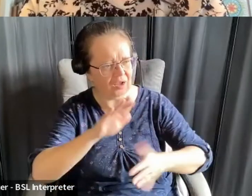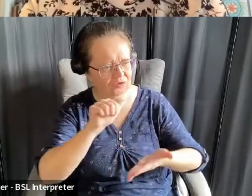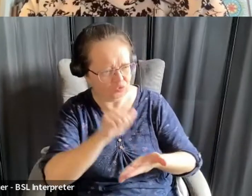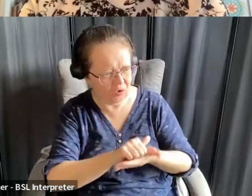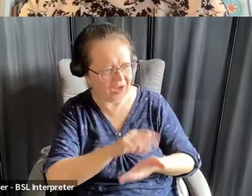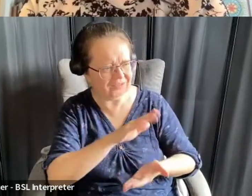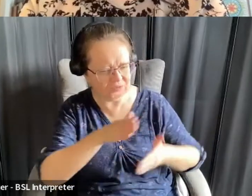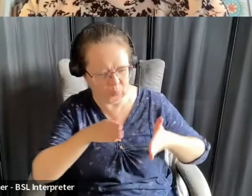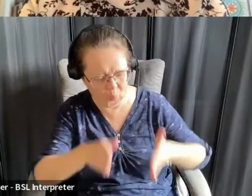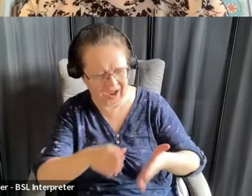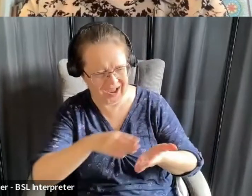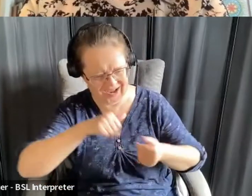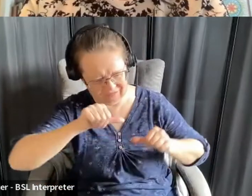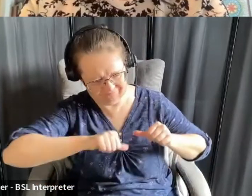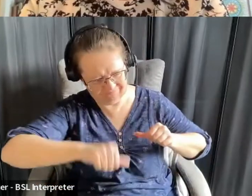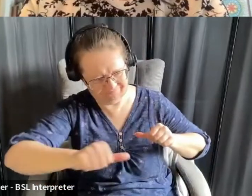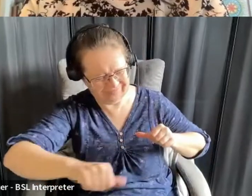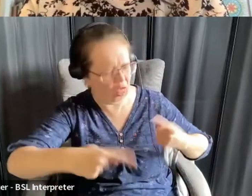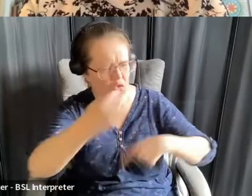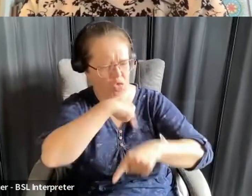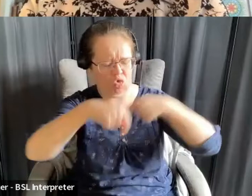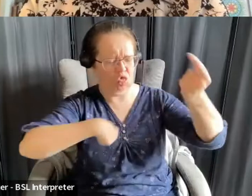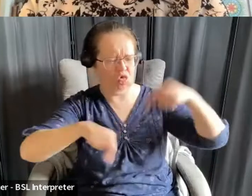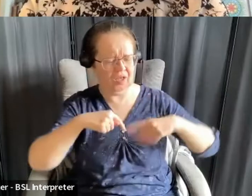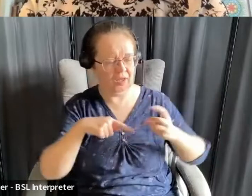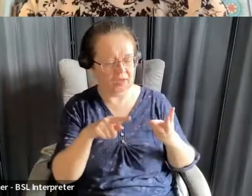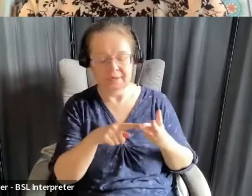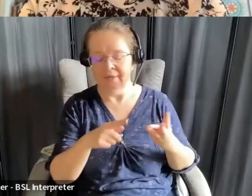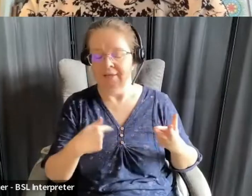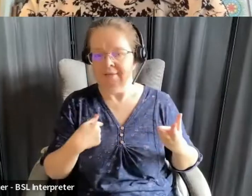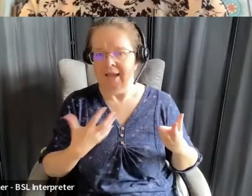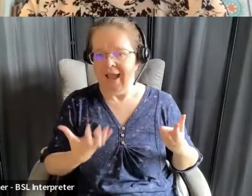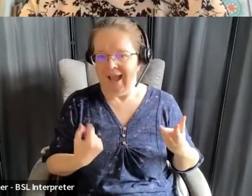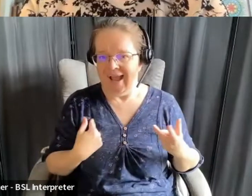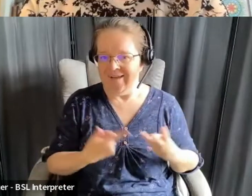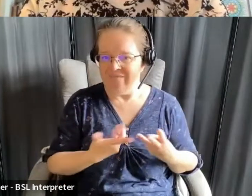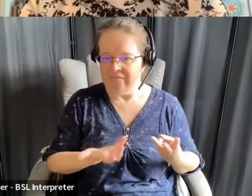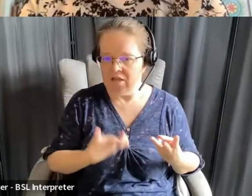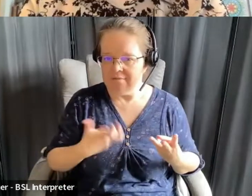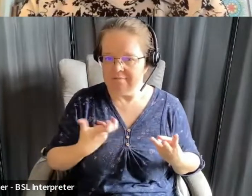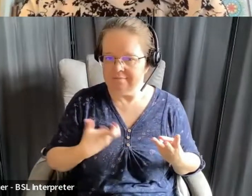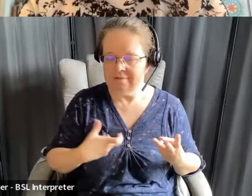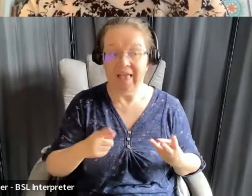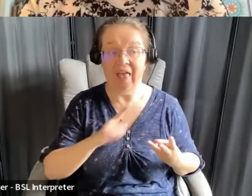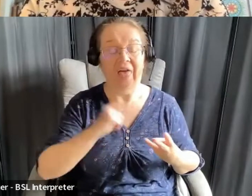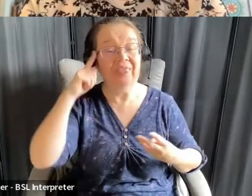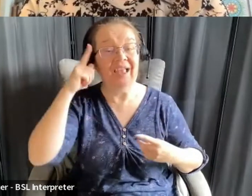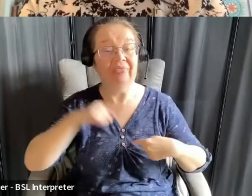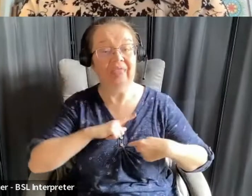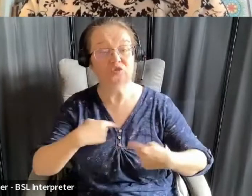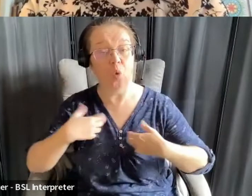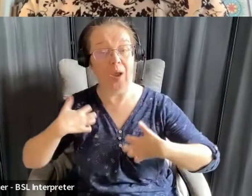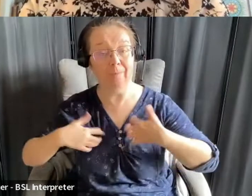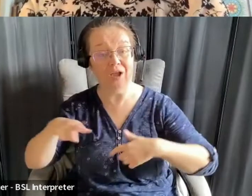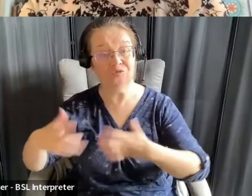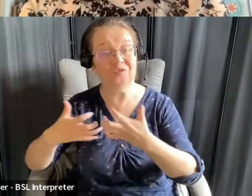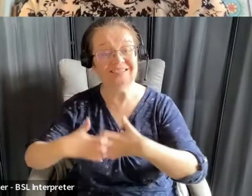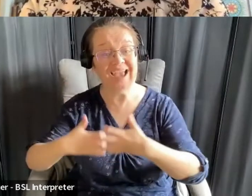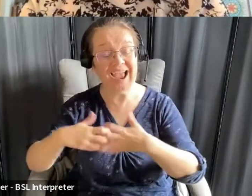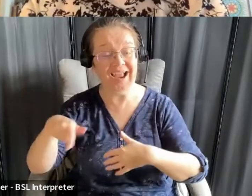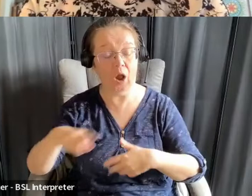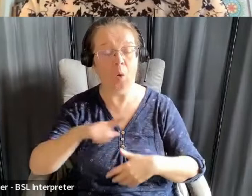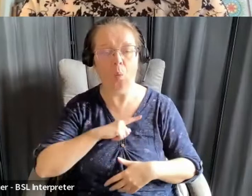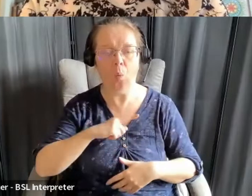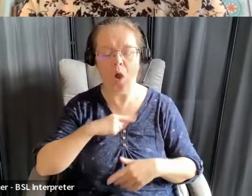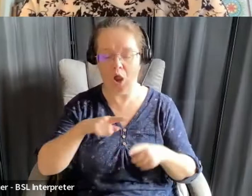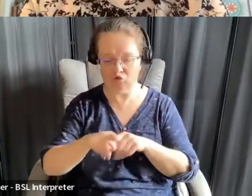manner. And I think that's basically why I have such a passion for tech, because what I seek to do is to try